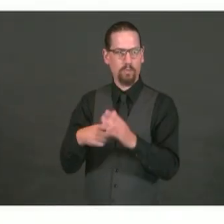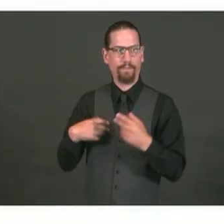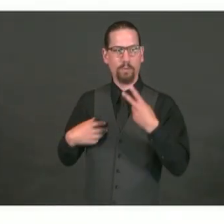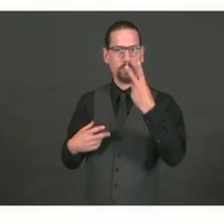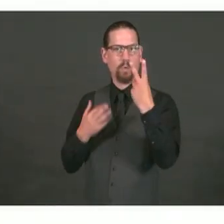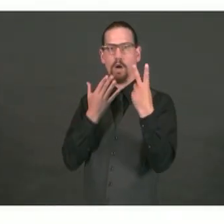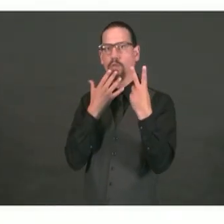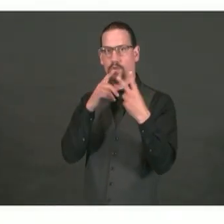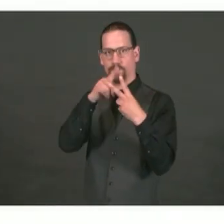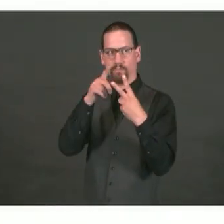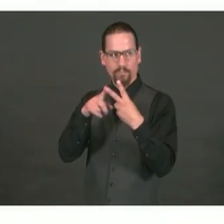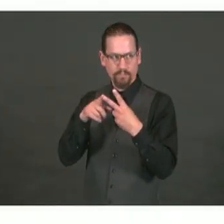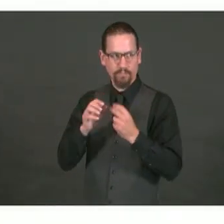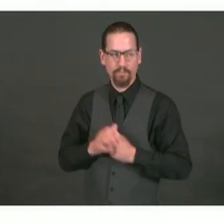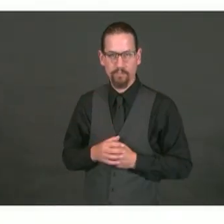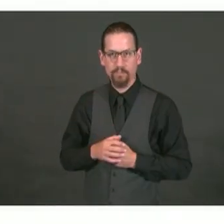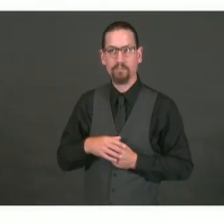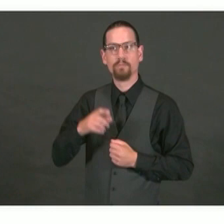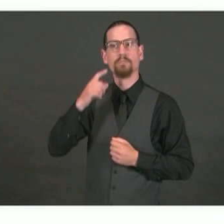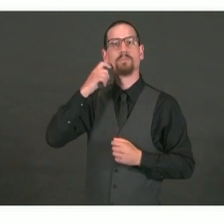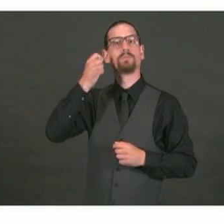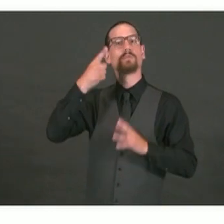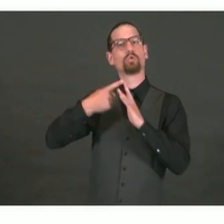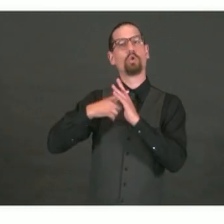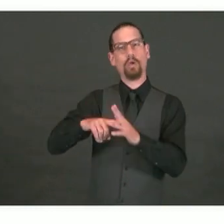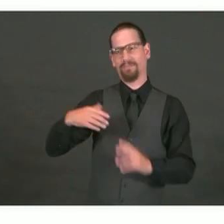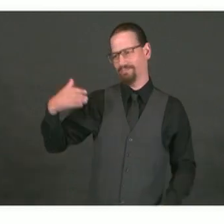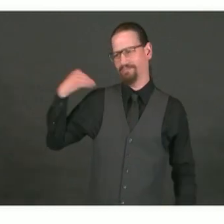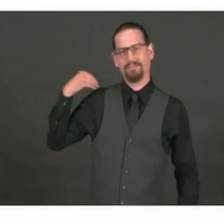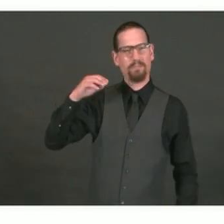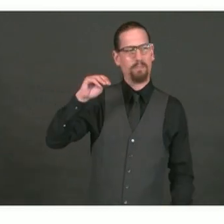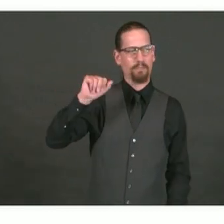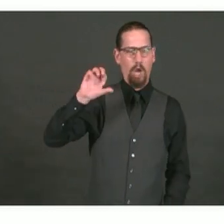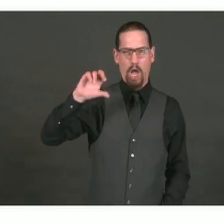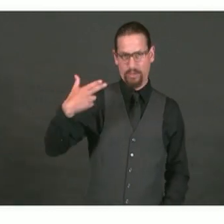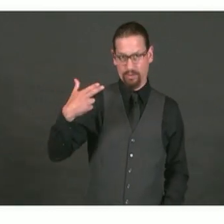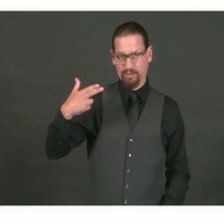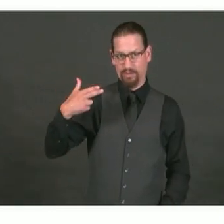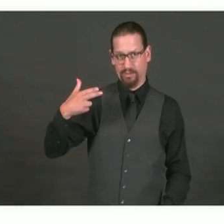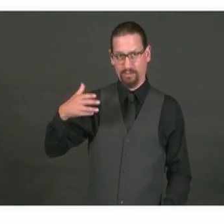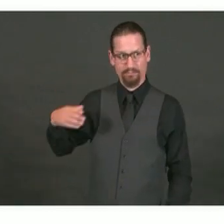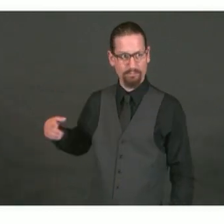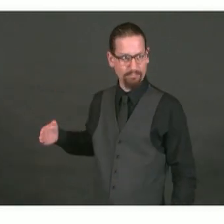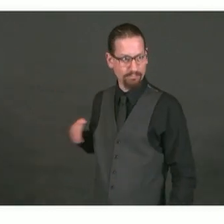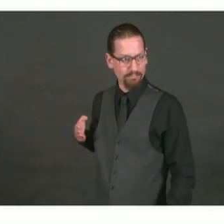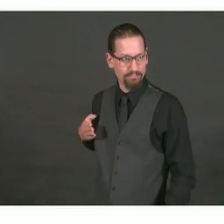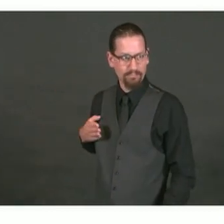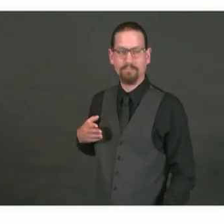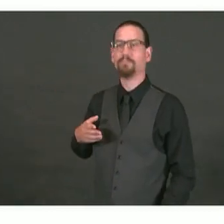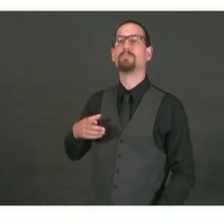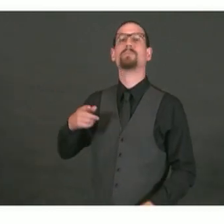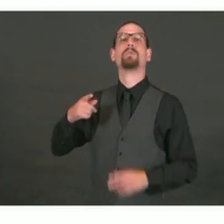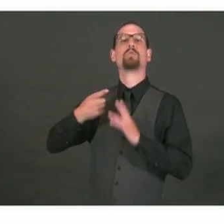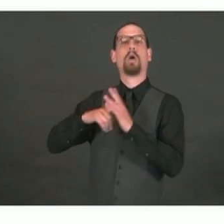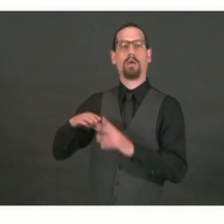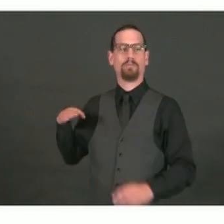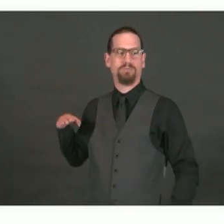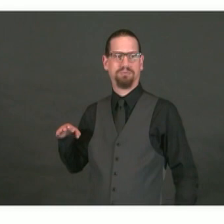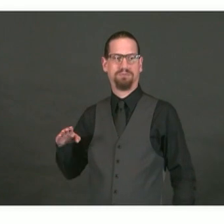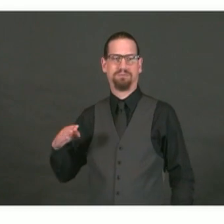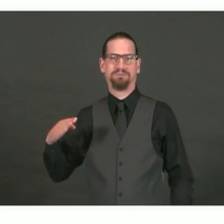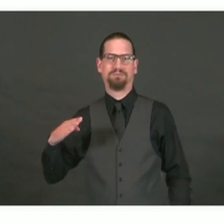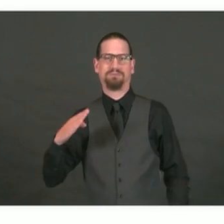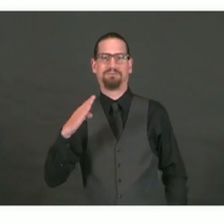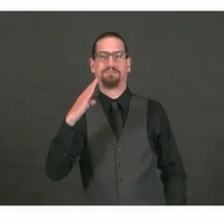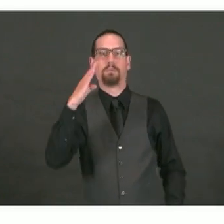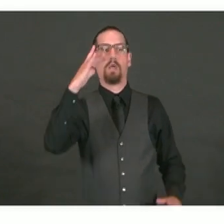are. So you'll see on the screen a blue line which shows the trends in hospitalization since the middle